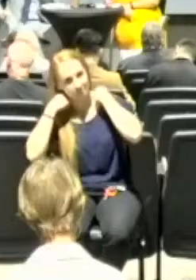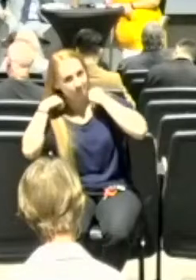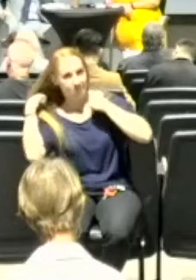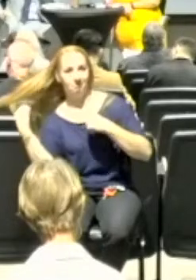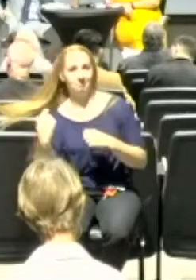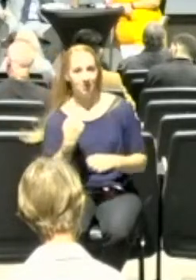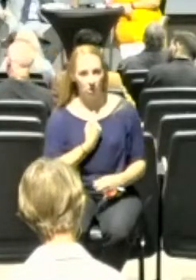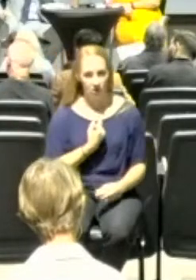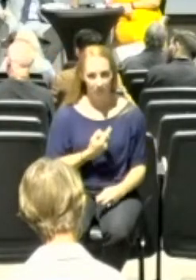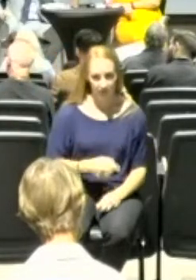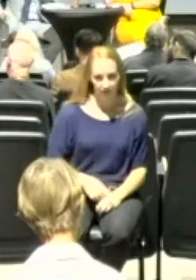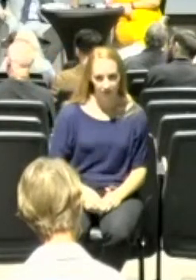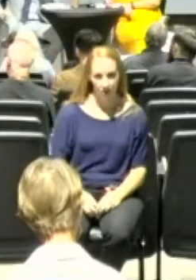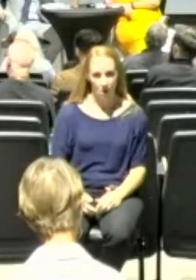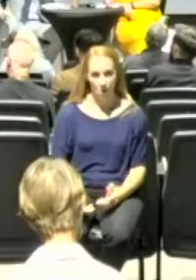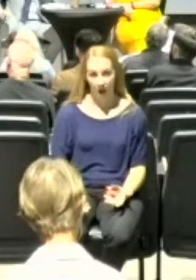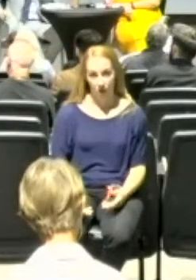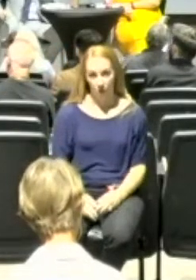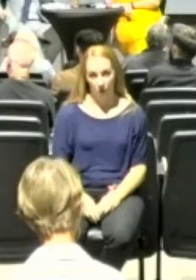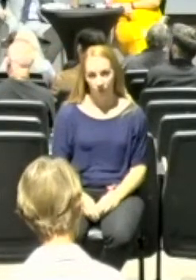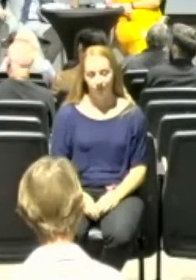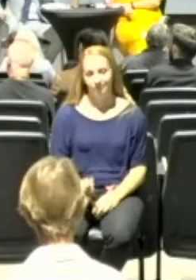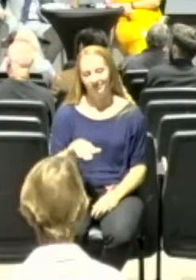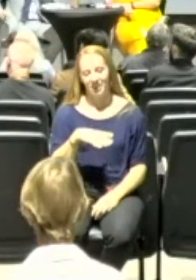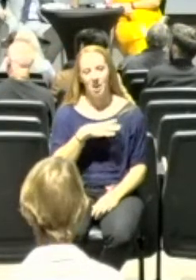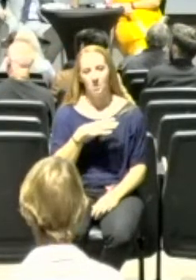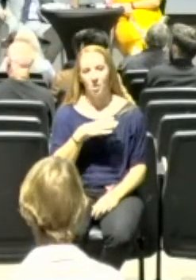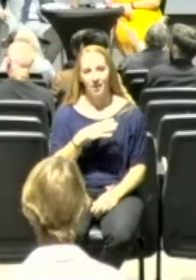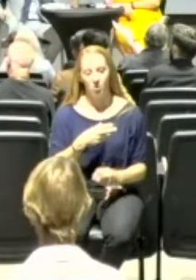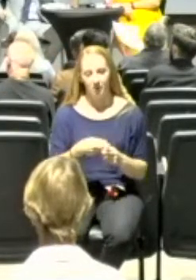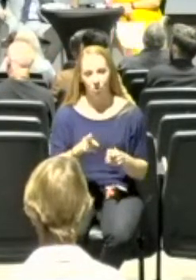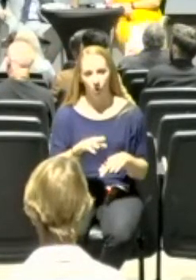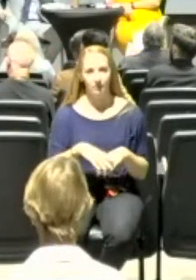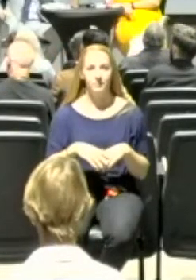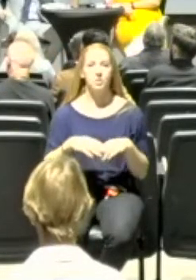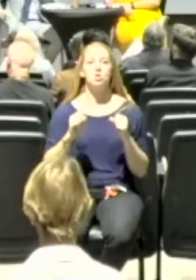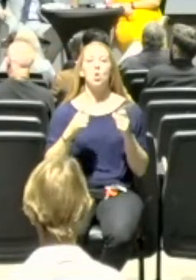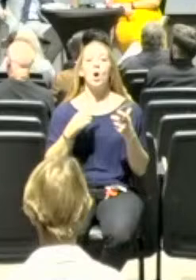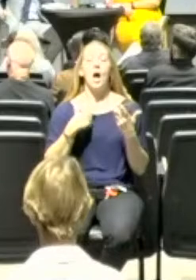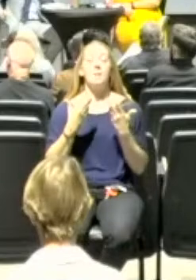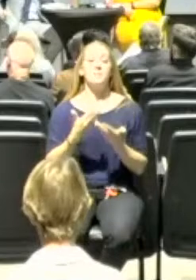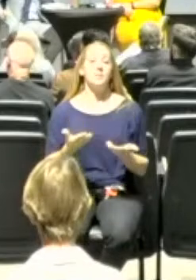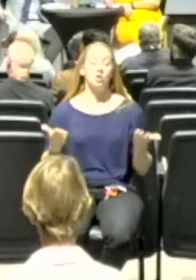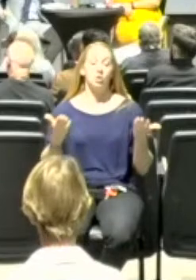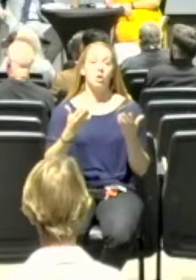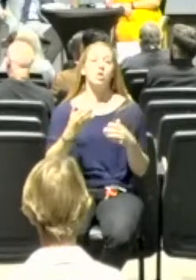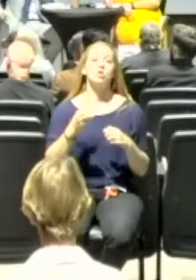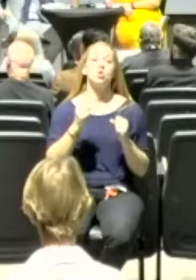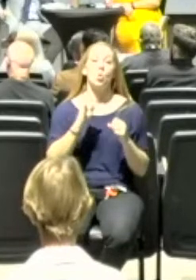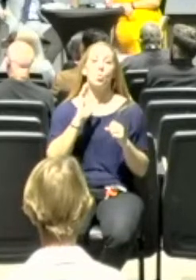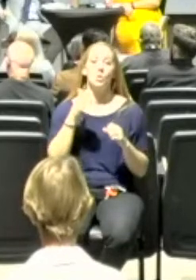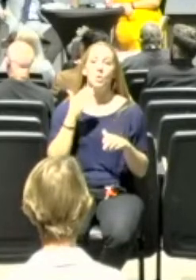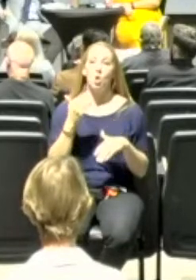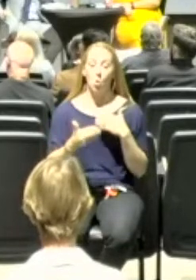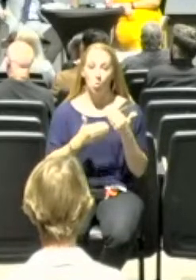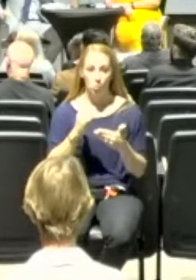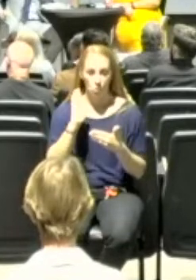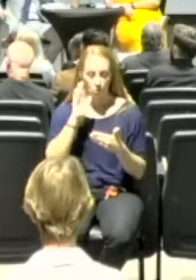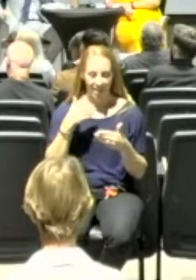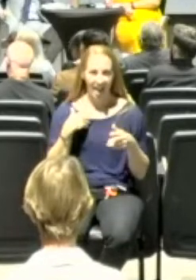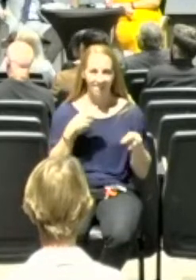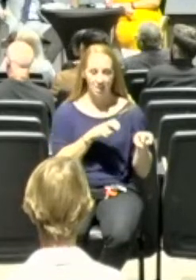Amber Lopez Lassiter, Chief of Staff and Strategy here at the college. And as we go through, we will have our